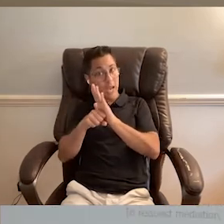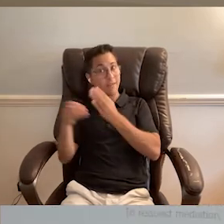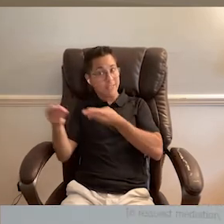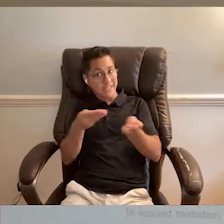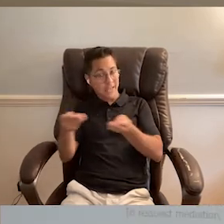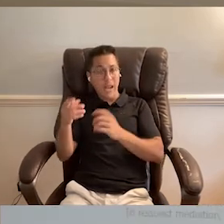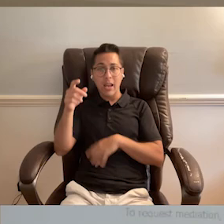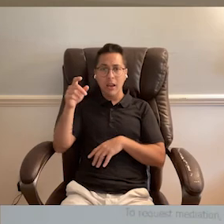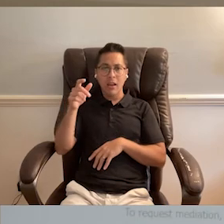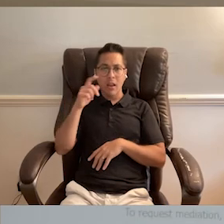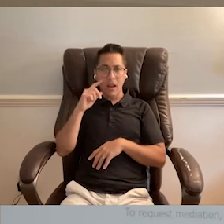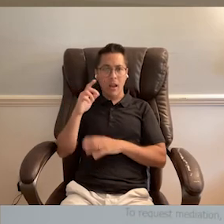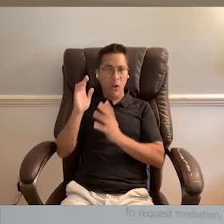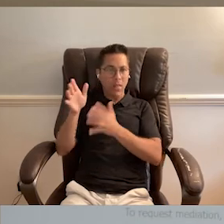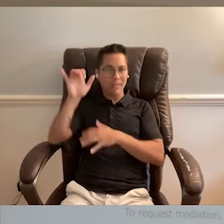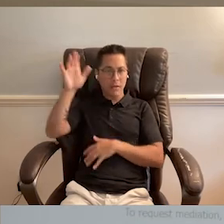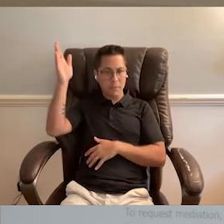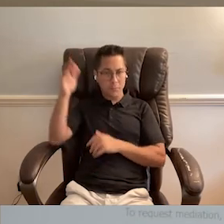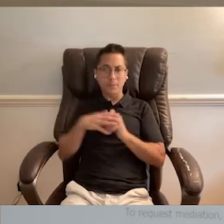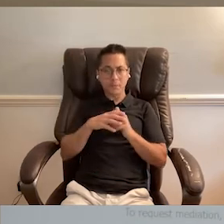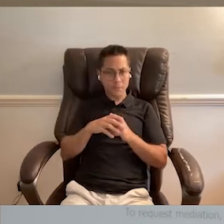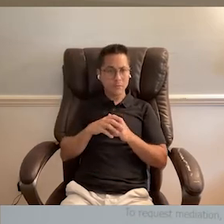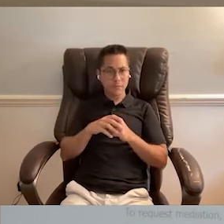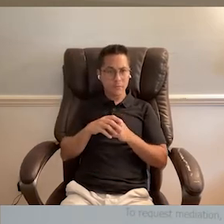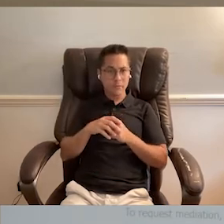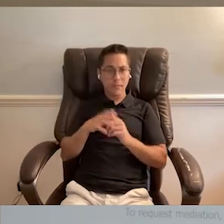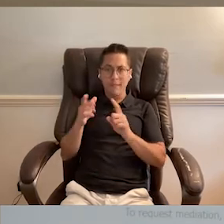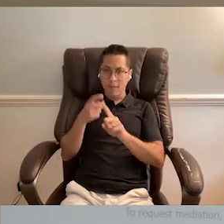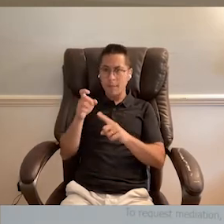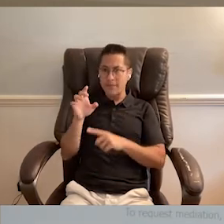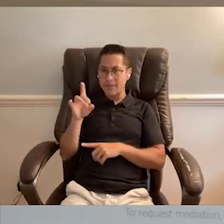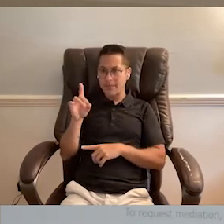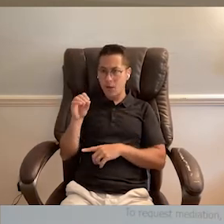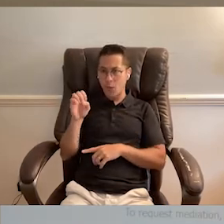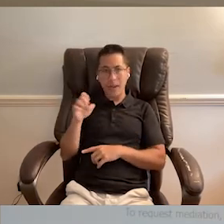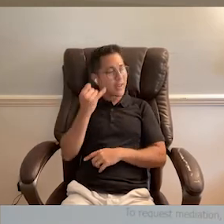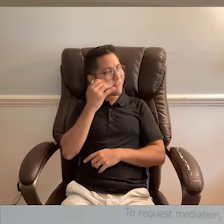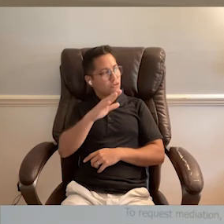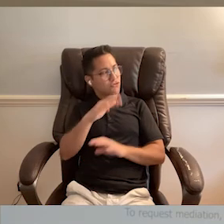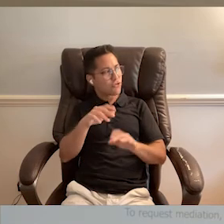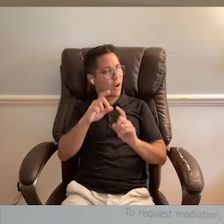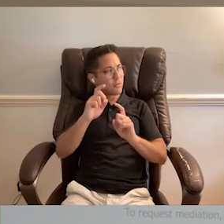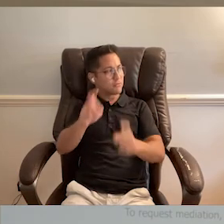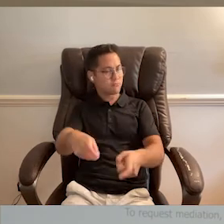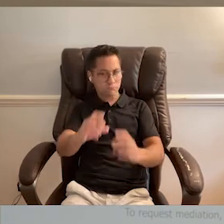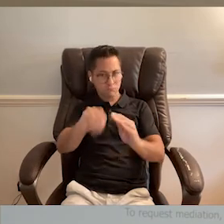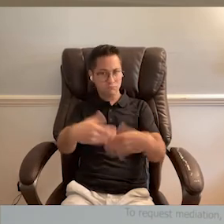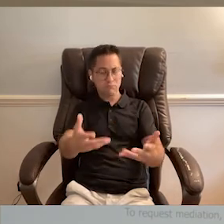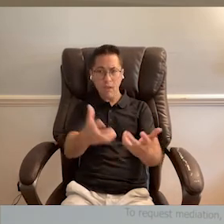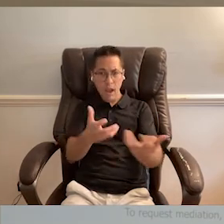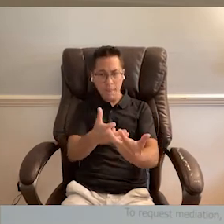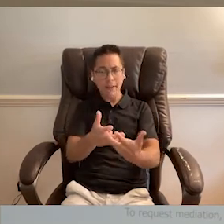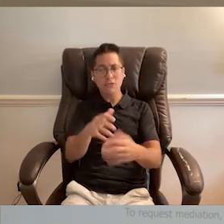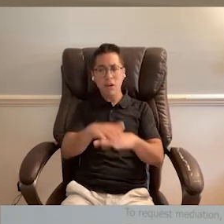up. You ask it from DOE. If your child is given accommodations on an IEP, what do you do